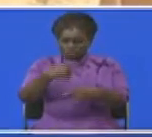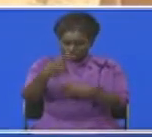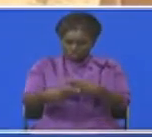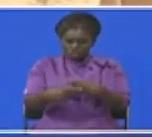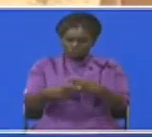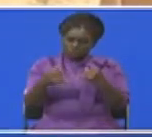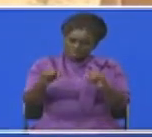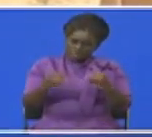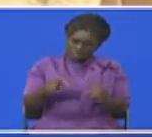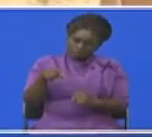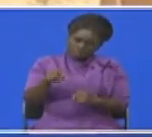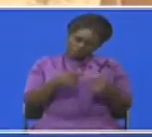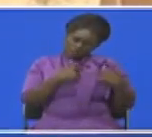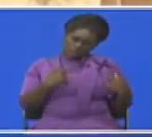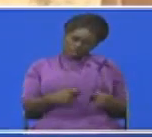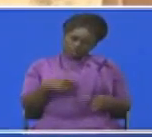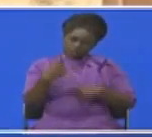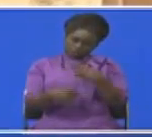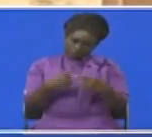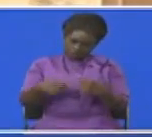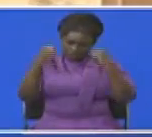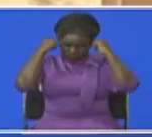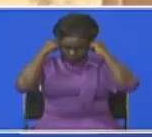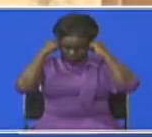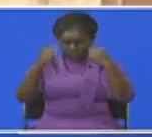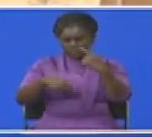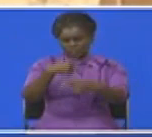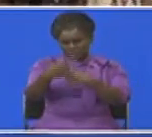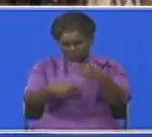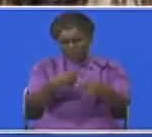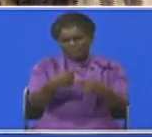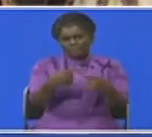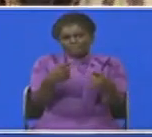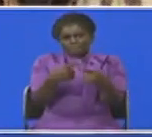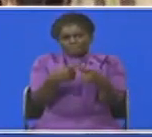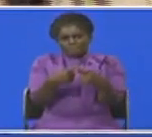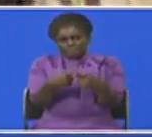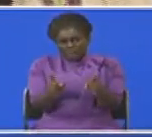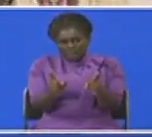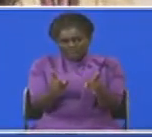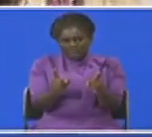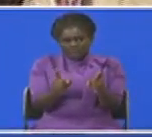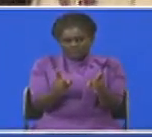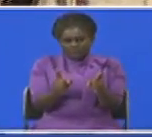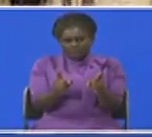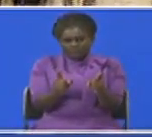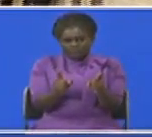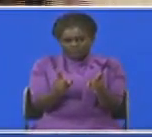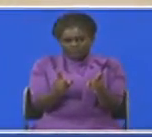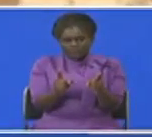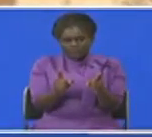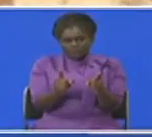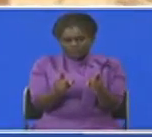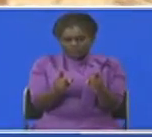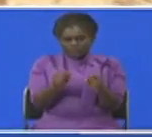bega ili awe na moyo mzuri wa kuweza kusoma na kuendelea. But she turned her lemons into lemonade, tapping